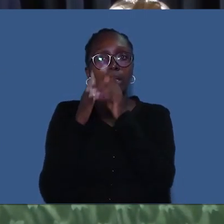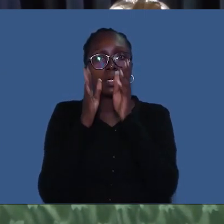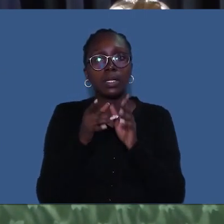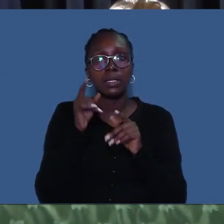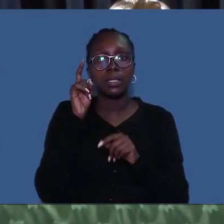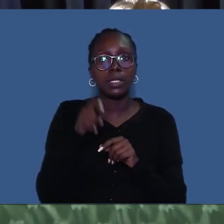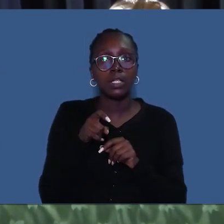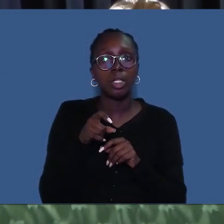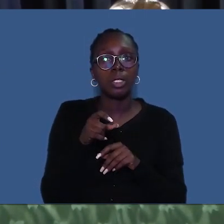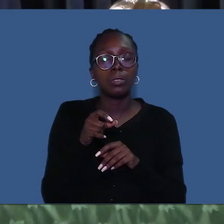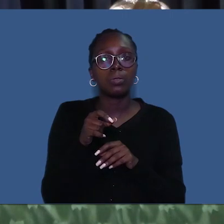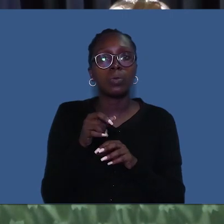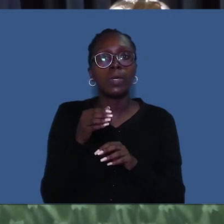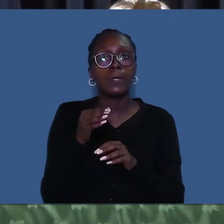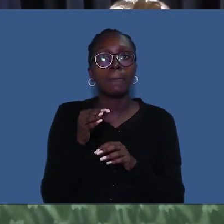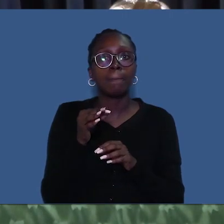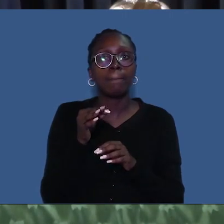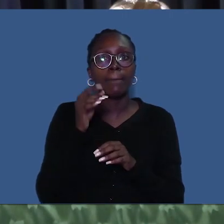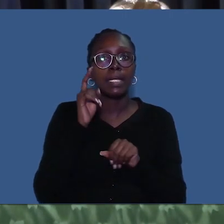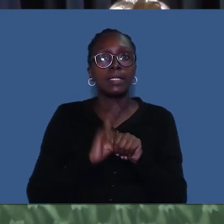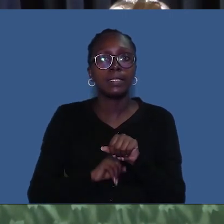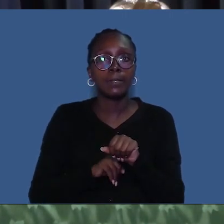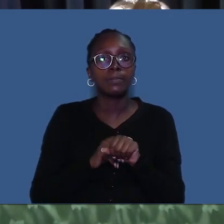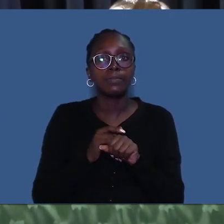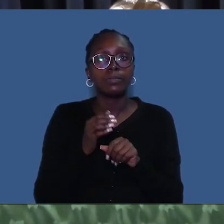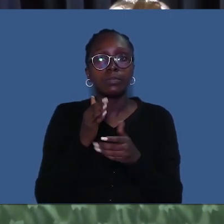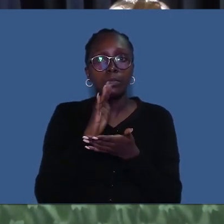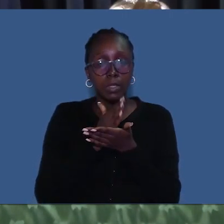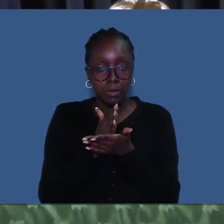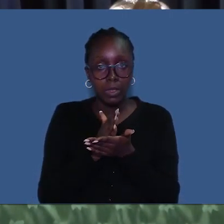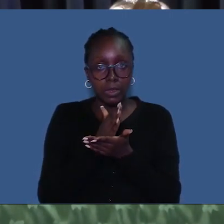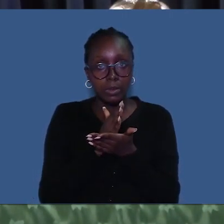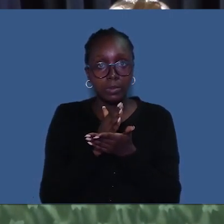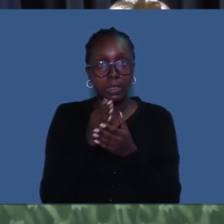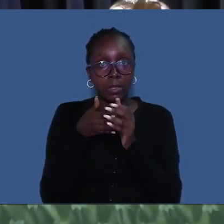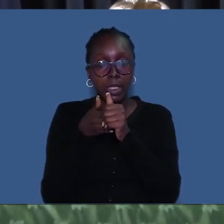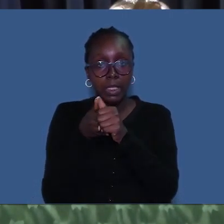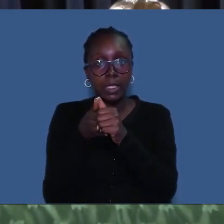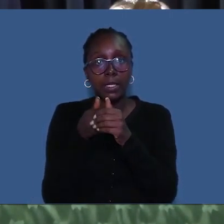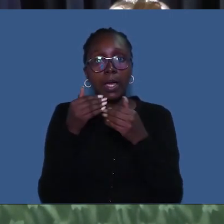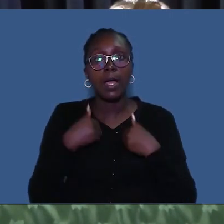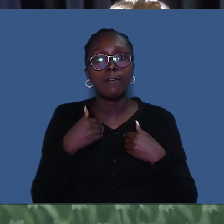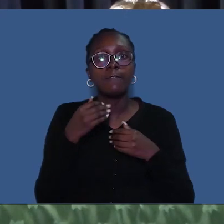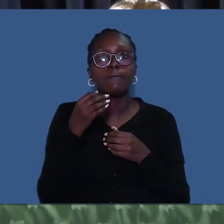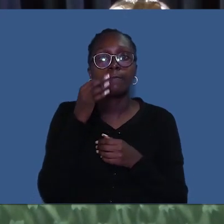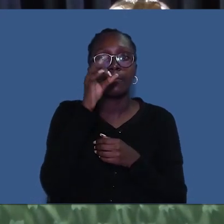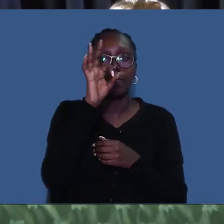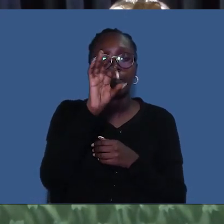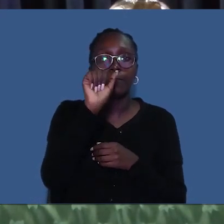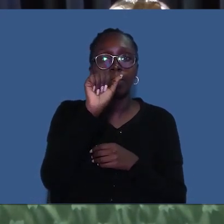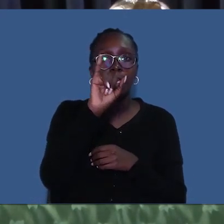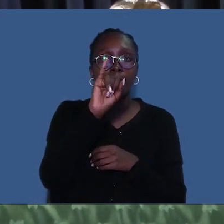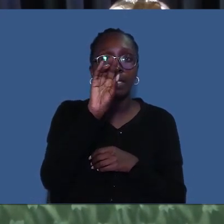the candidates that we support. Leaders must ensure that there is fair treatment of all, just like we see David. David was a